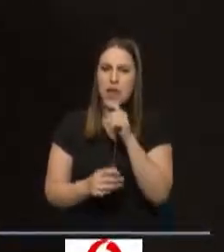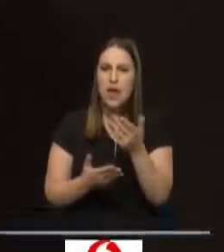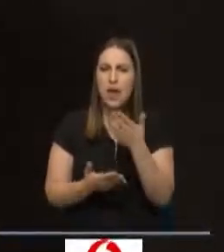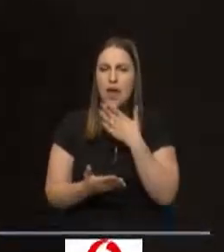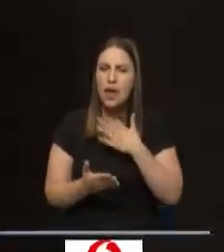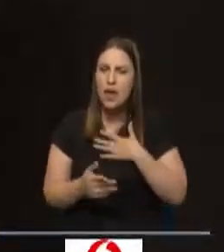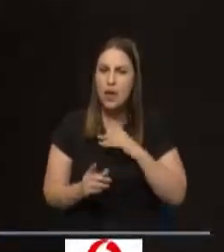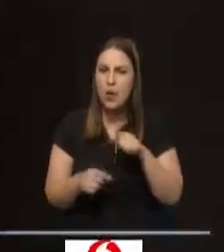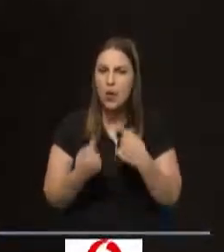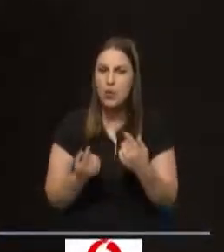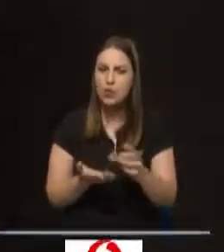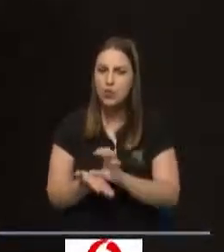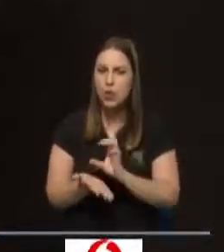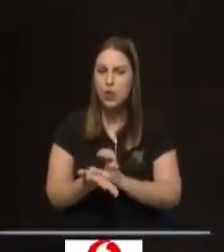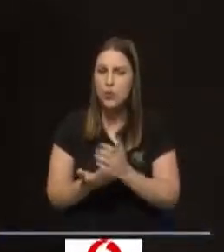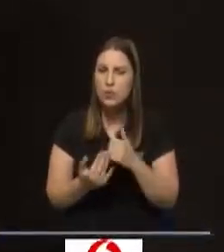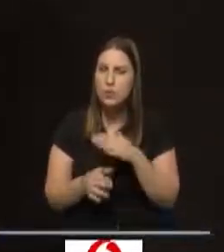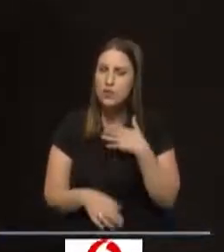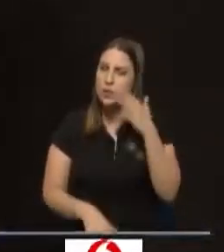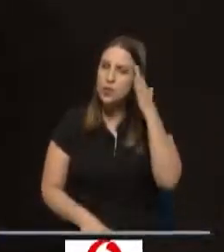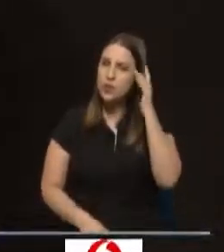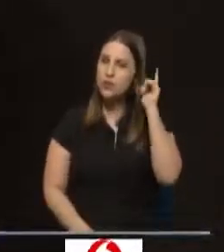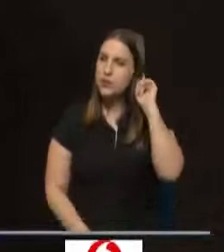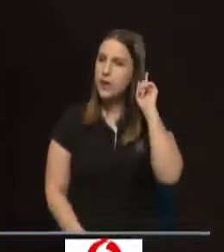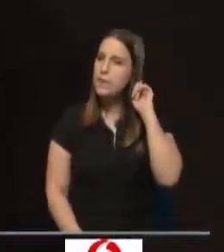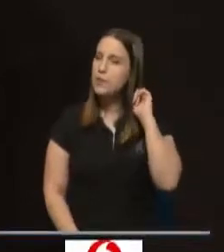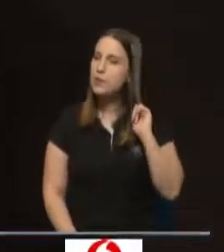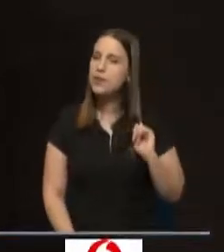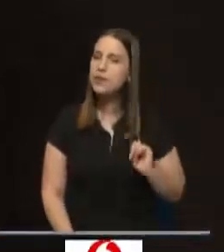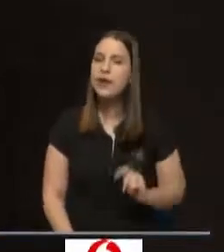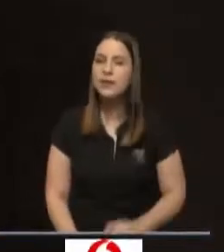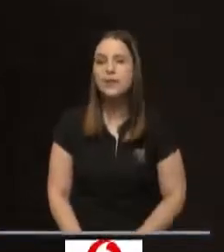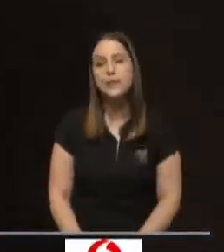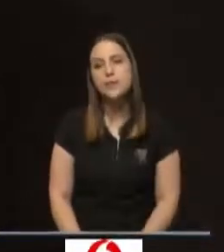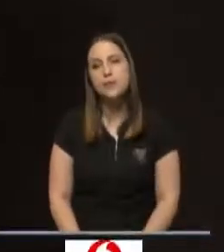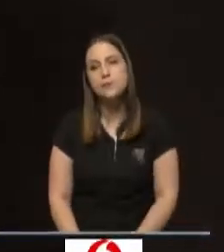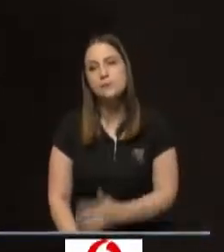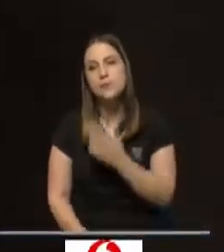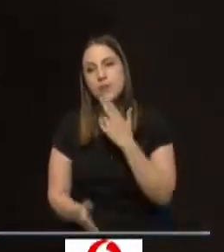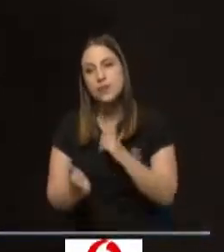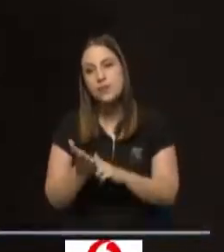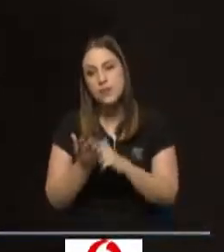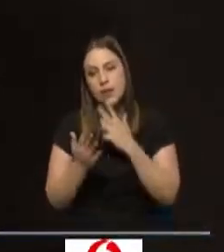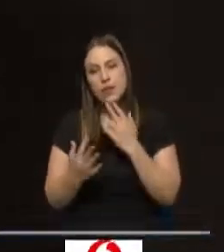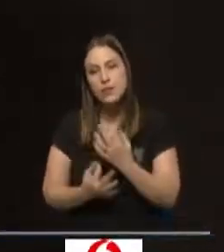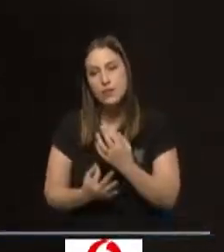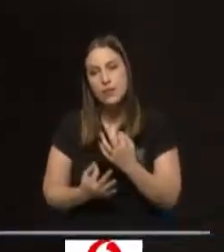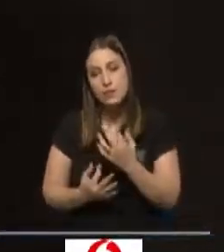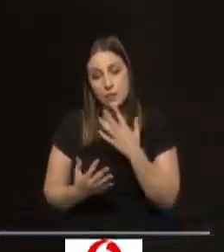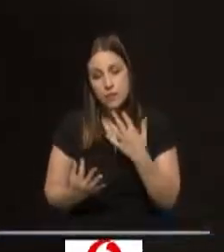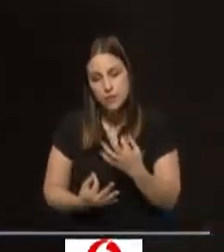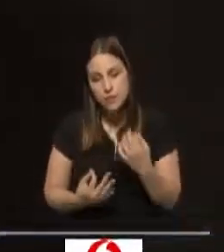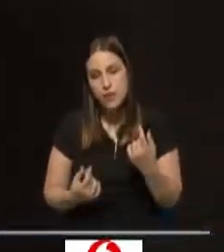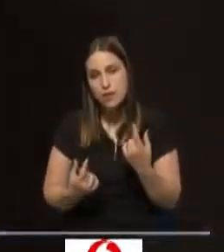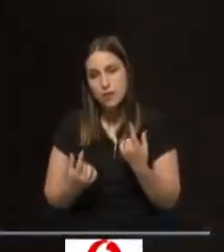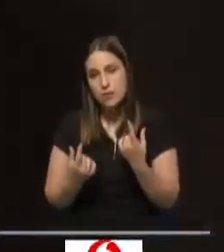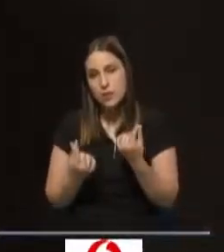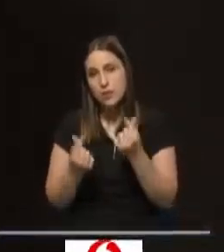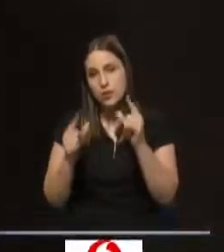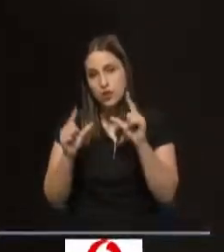turn, capital will invest elsewhere. So that's the truth, the